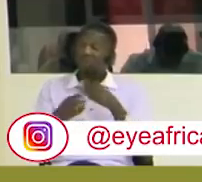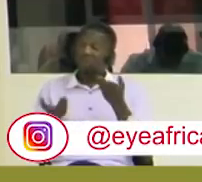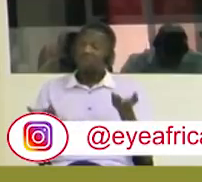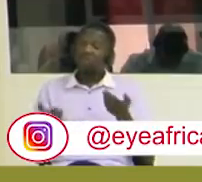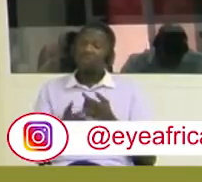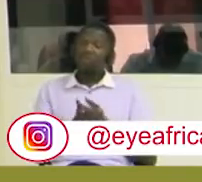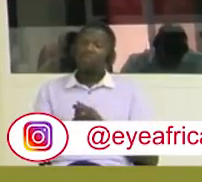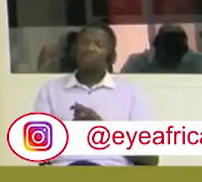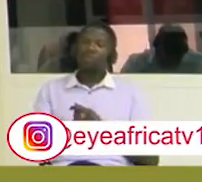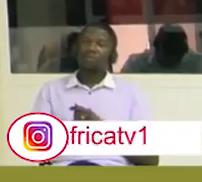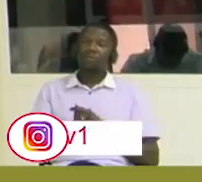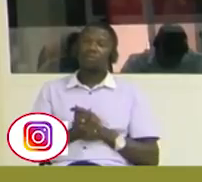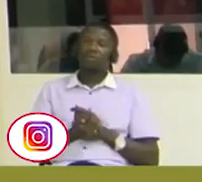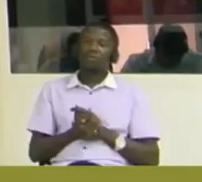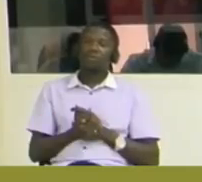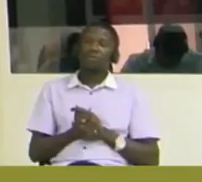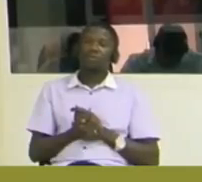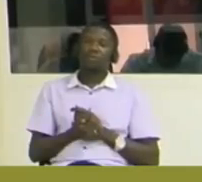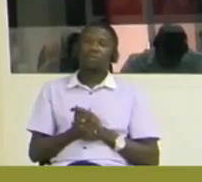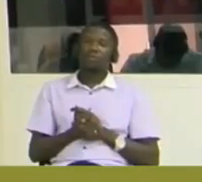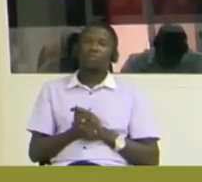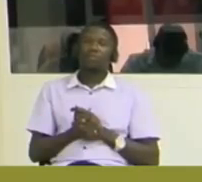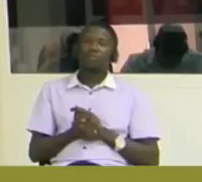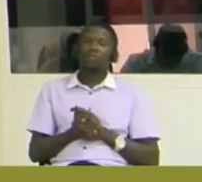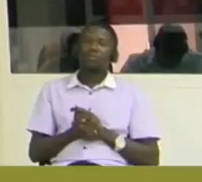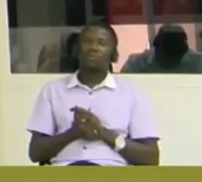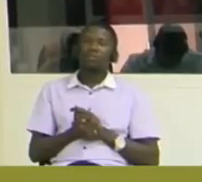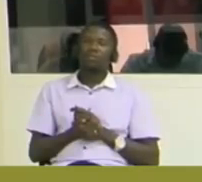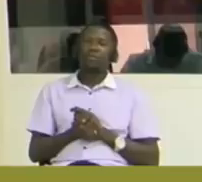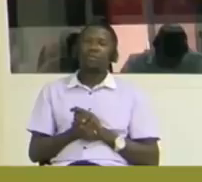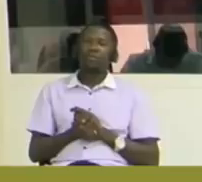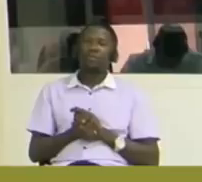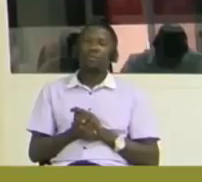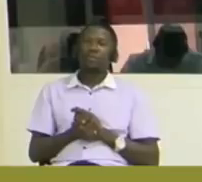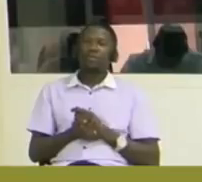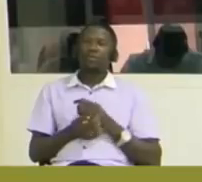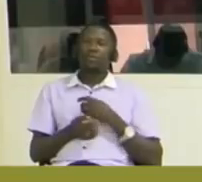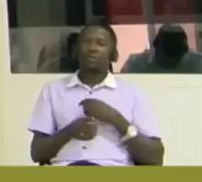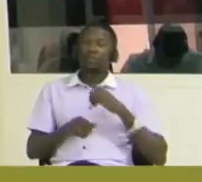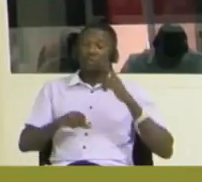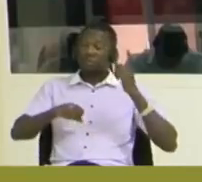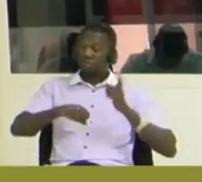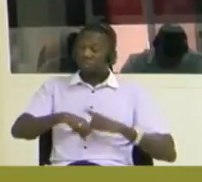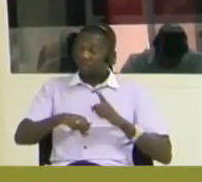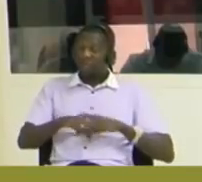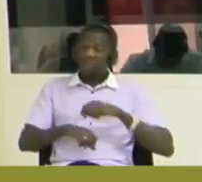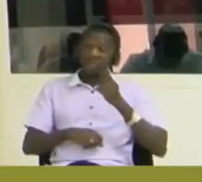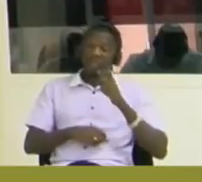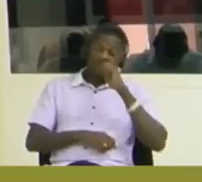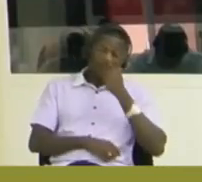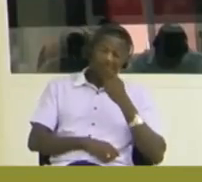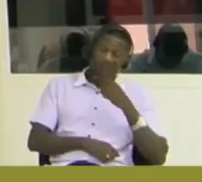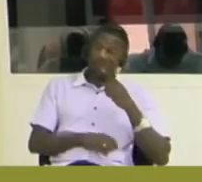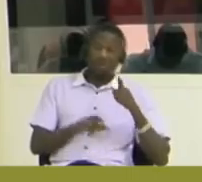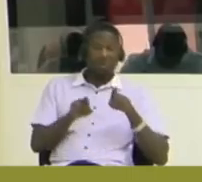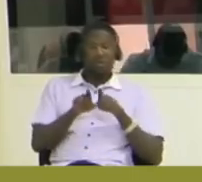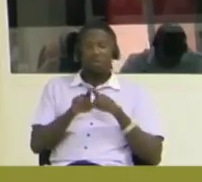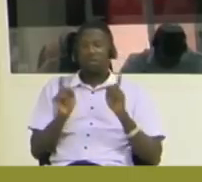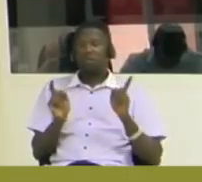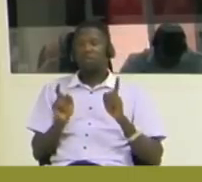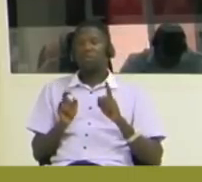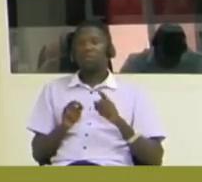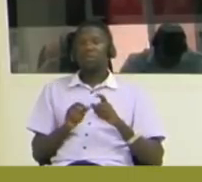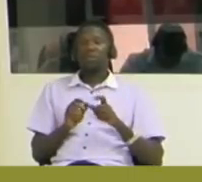and killing are not one and the same. So if a person dies as a result of